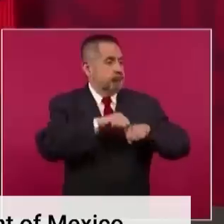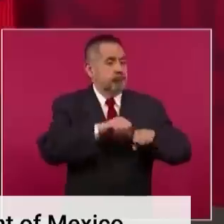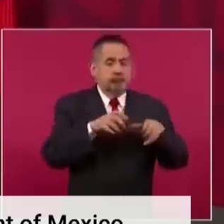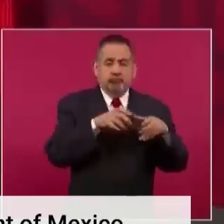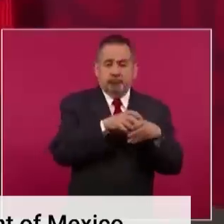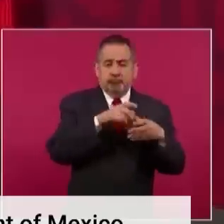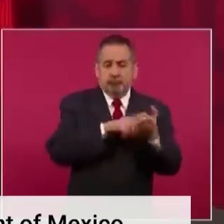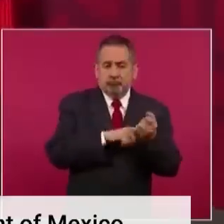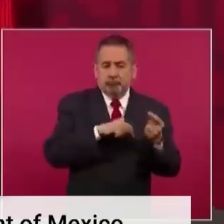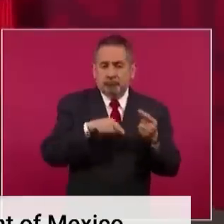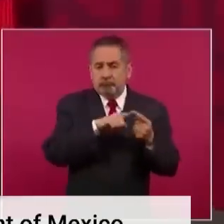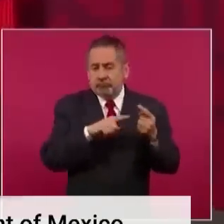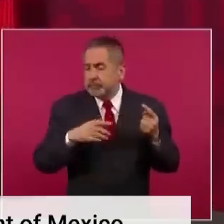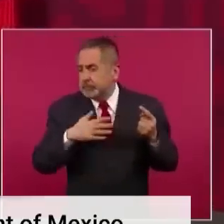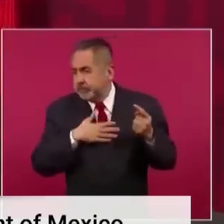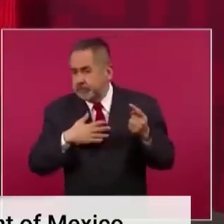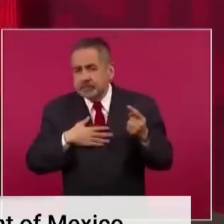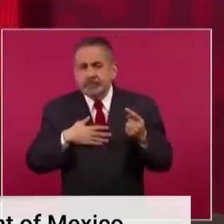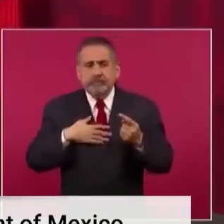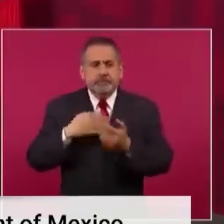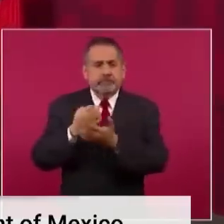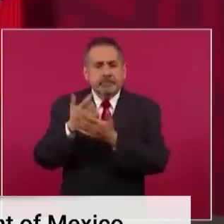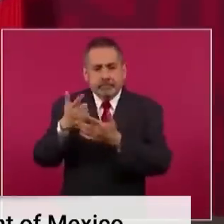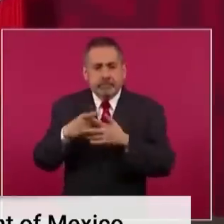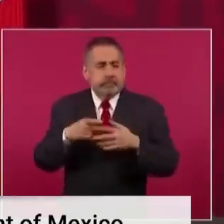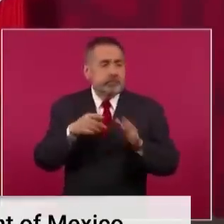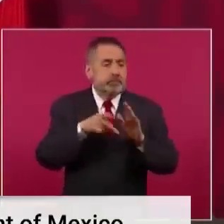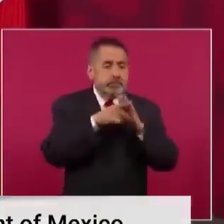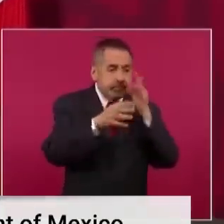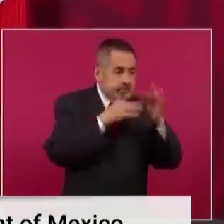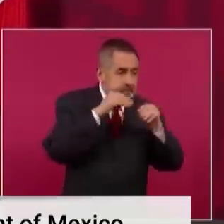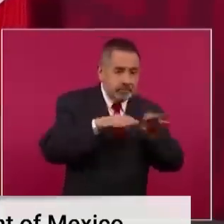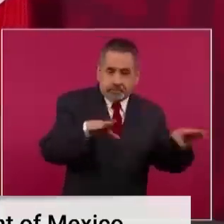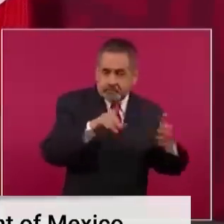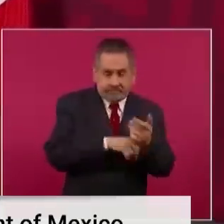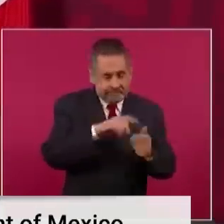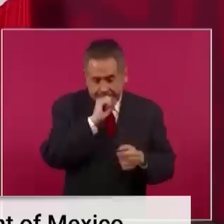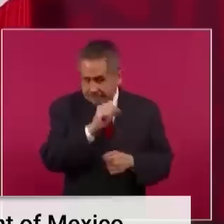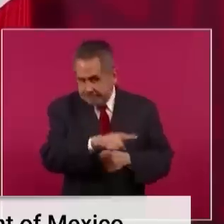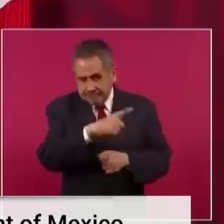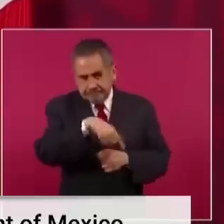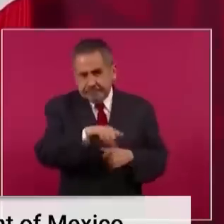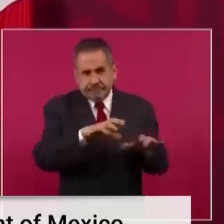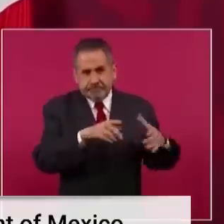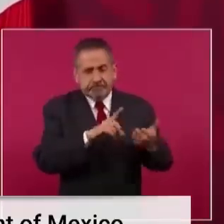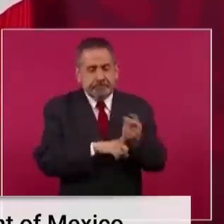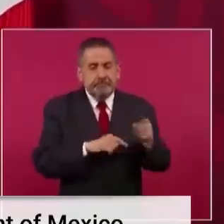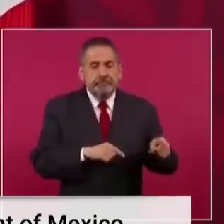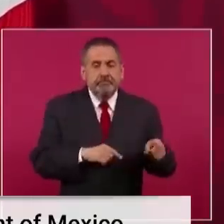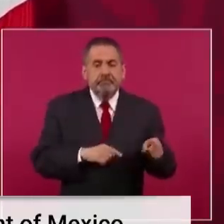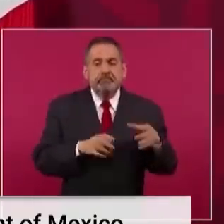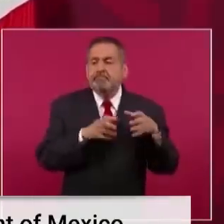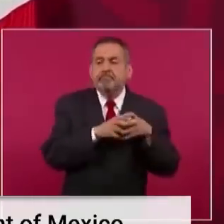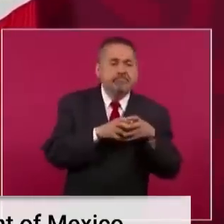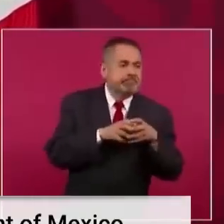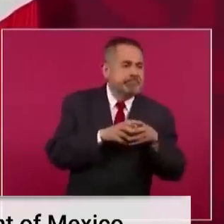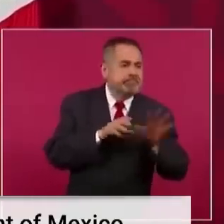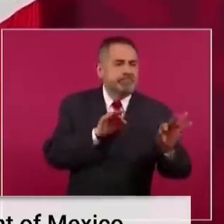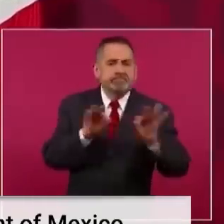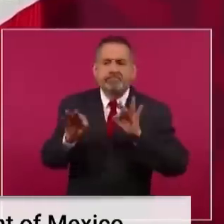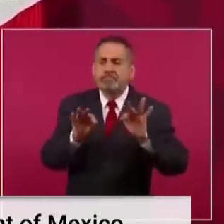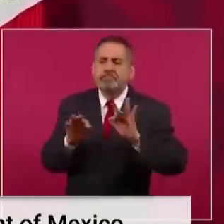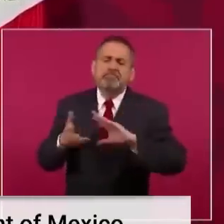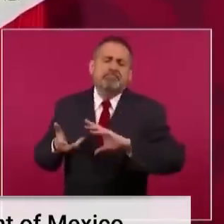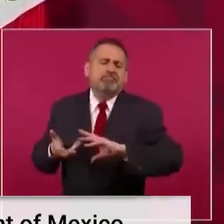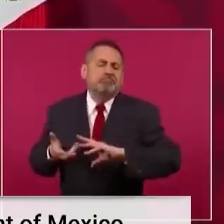media. They are the ones that cause this instability that harms Peruvian people. The recognition of Pedro Castillo as president